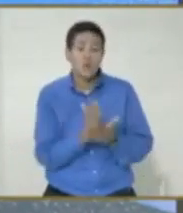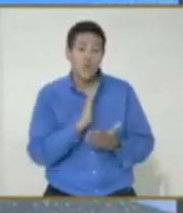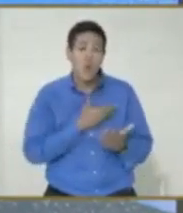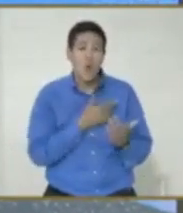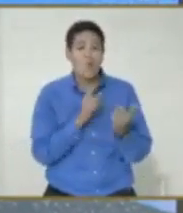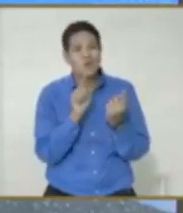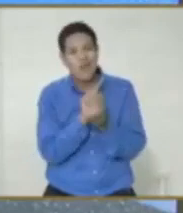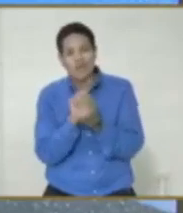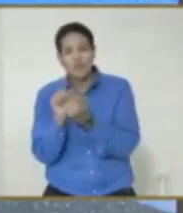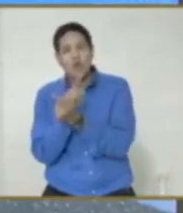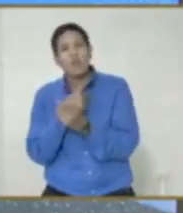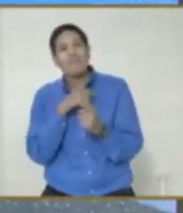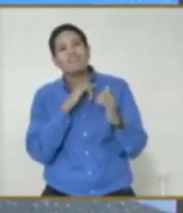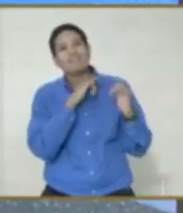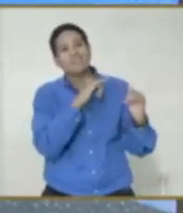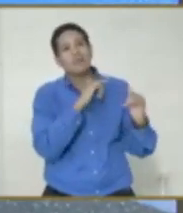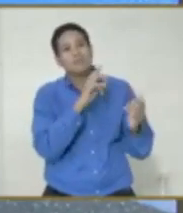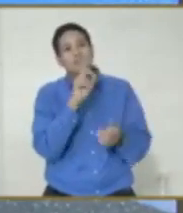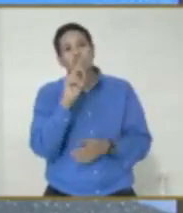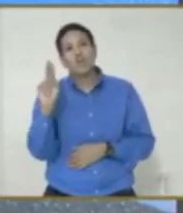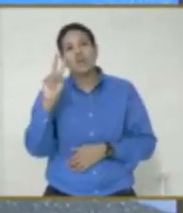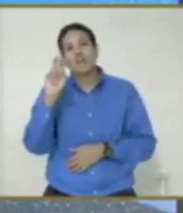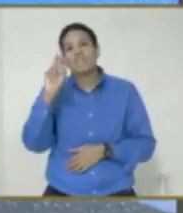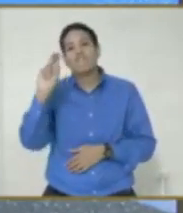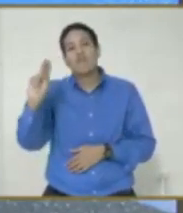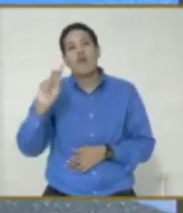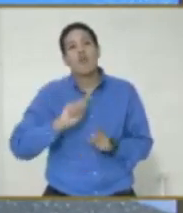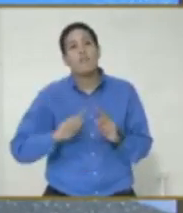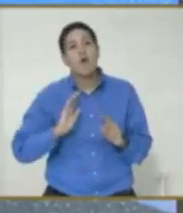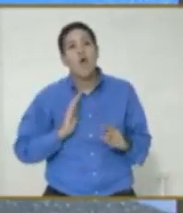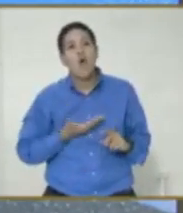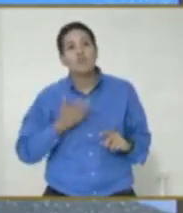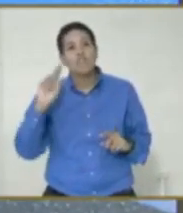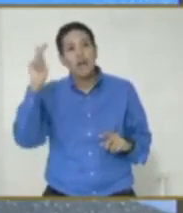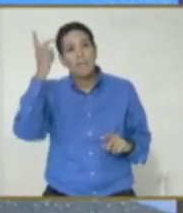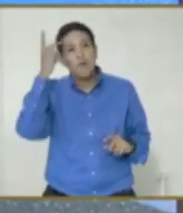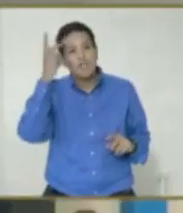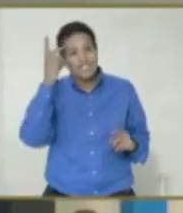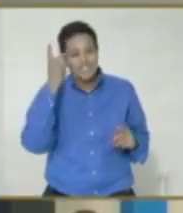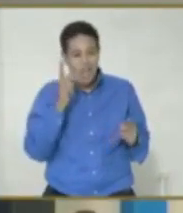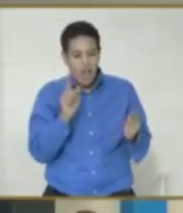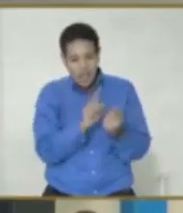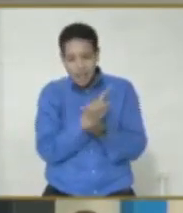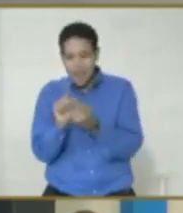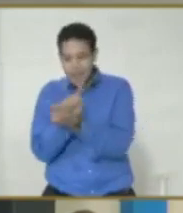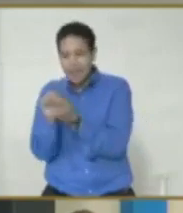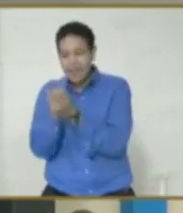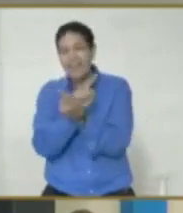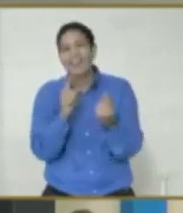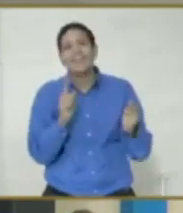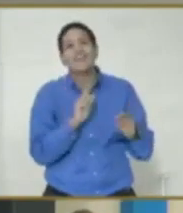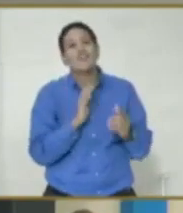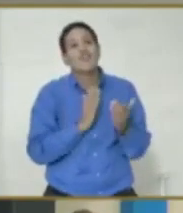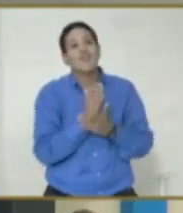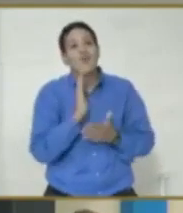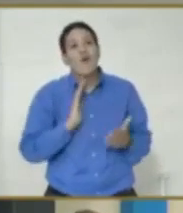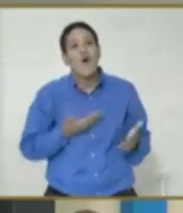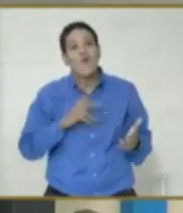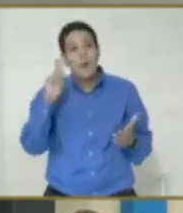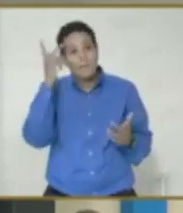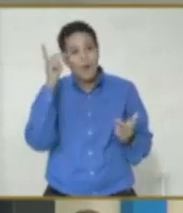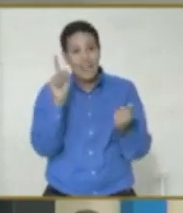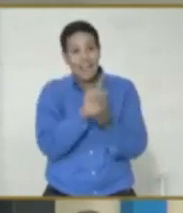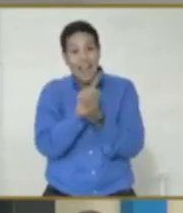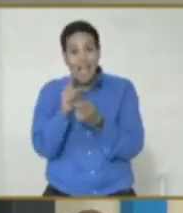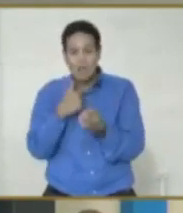have a network similar to Dr. Vernon's one, but ours is a political network. So through our network, we have been gathering